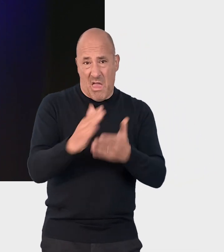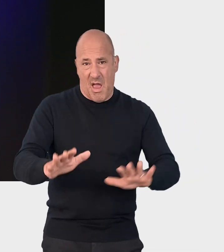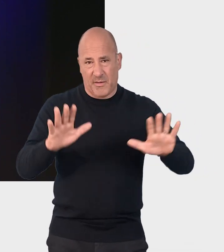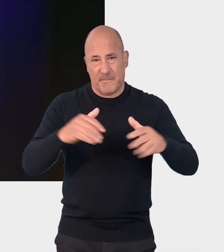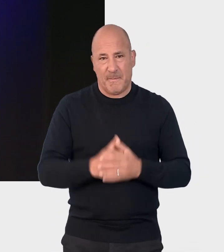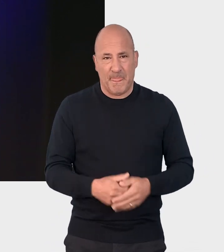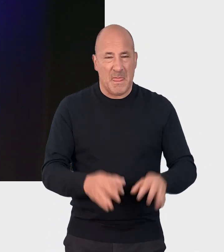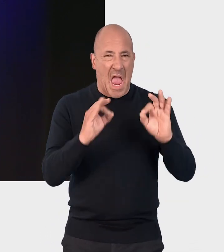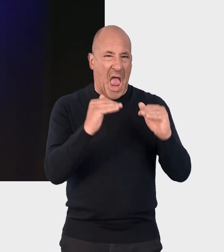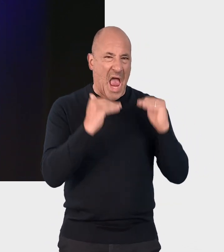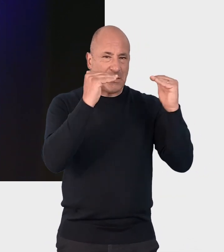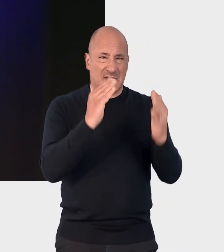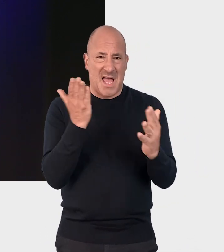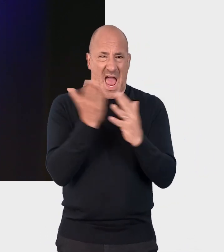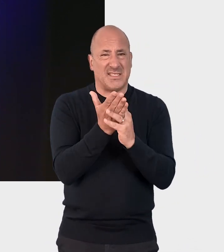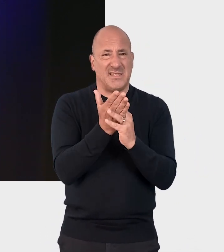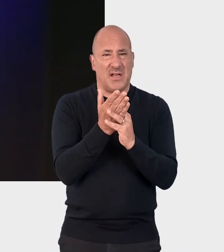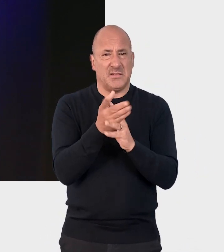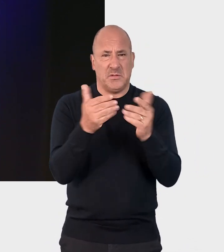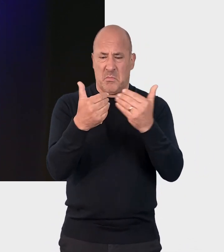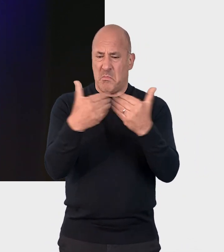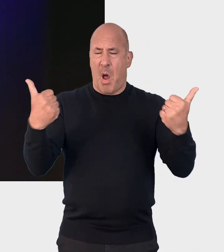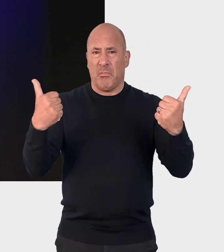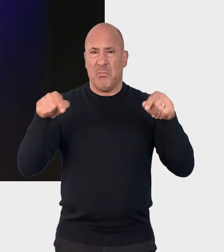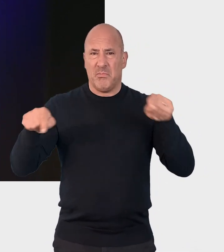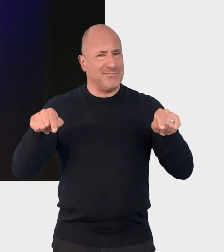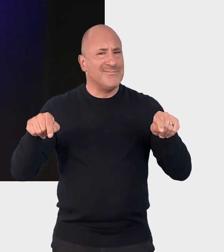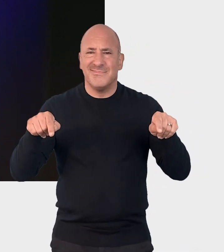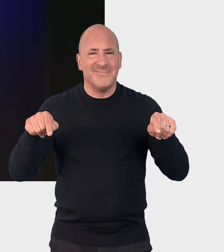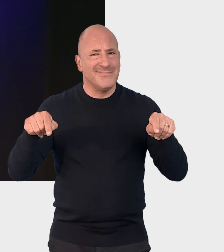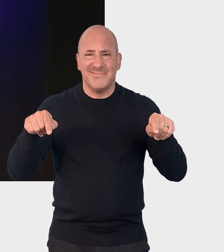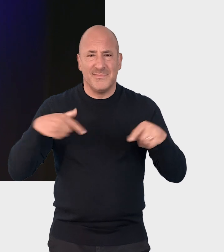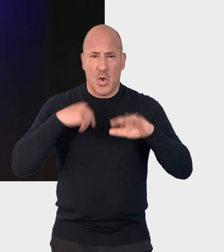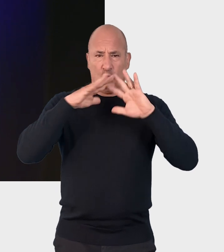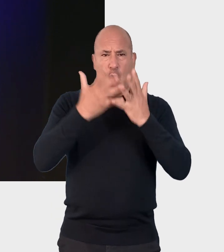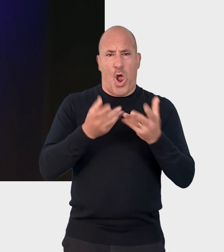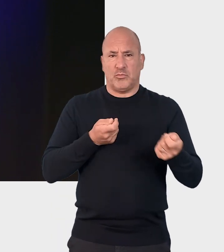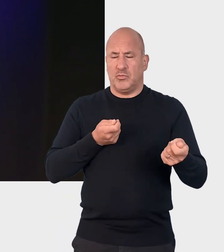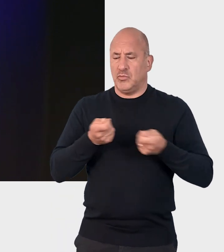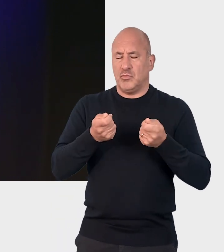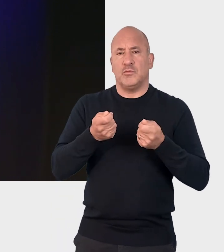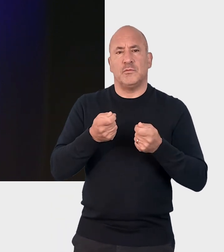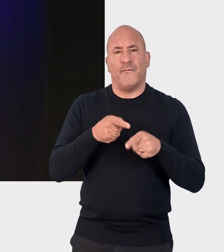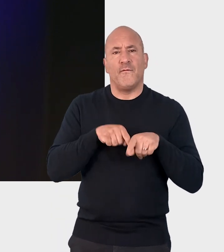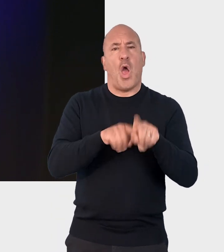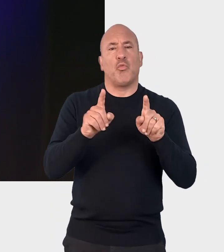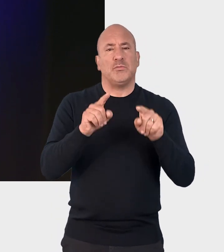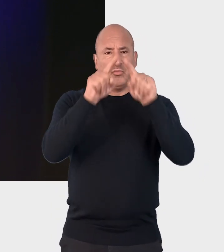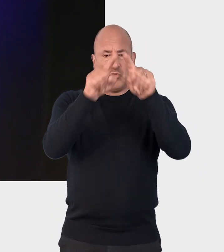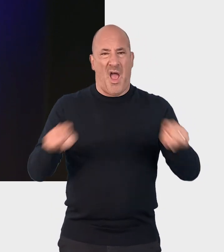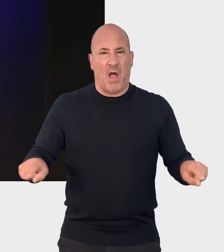Let's be absolutely clear. Excellence and access are not mutually exclusive. We must not allow our world